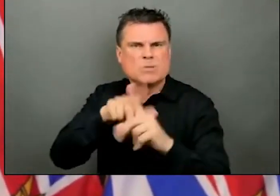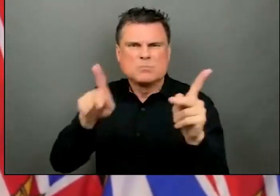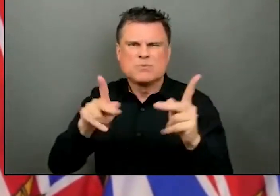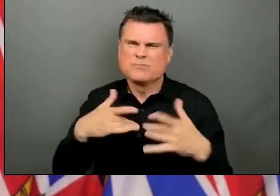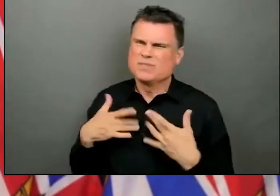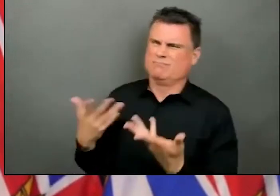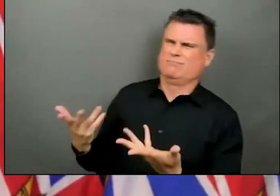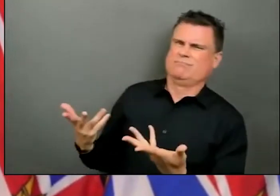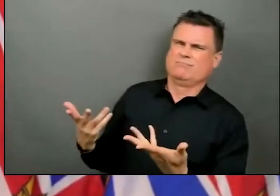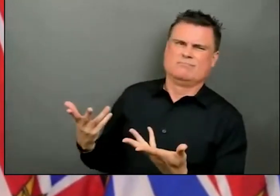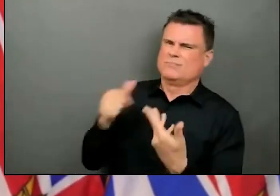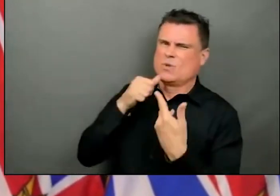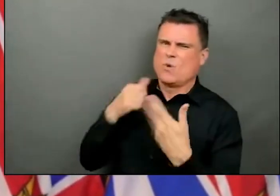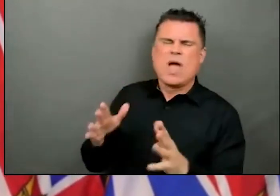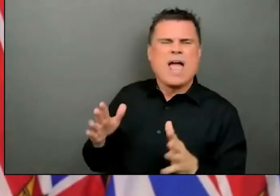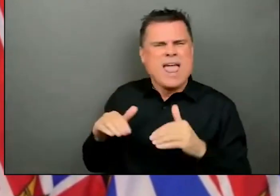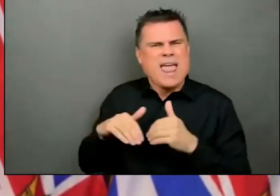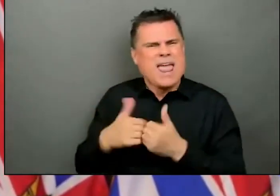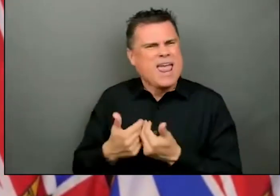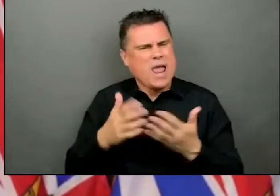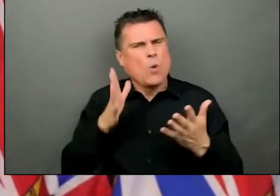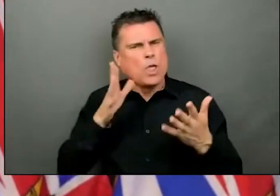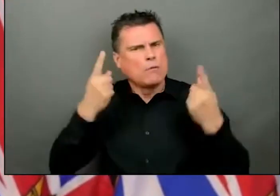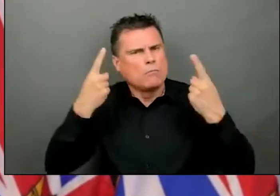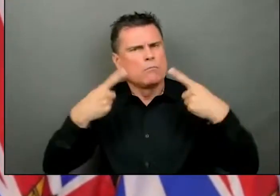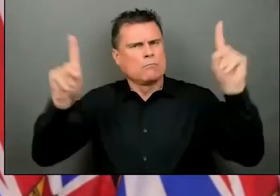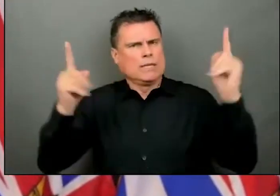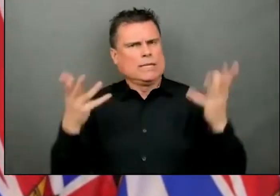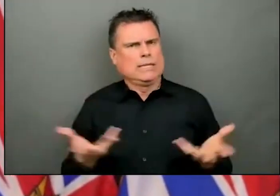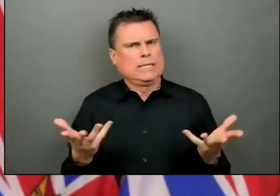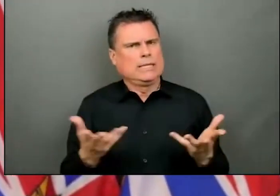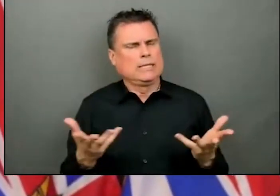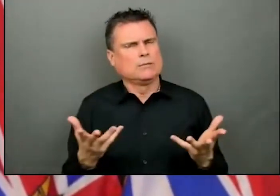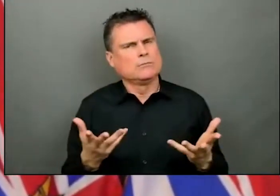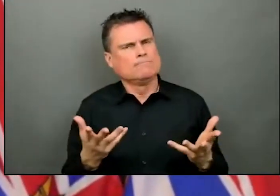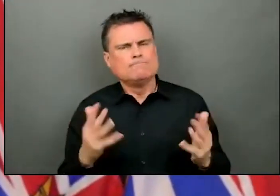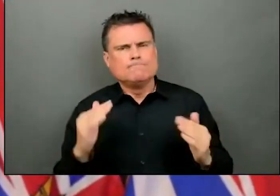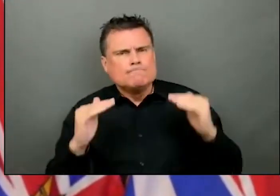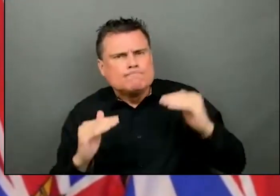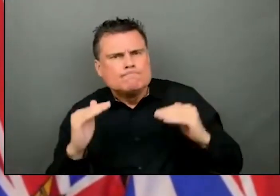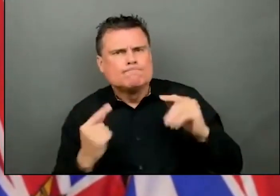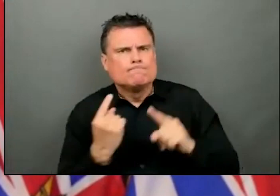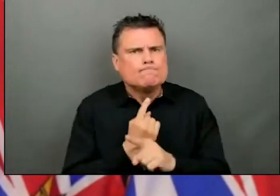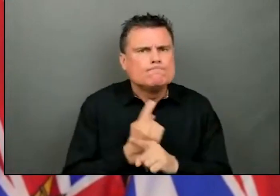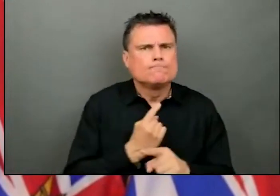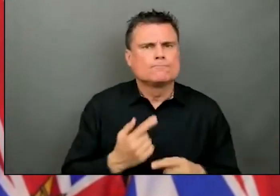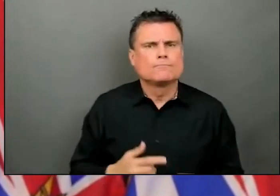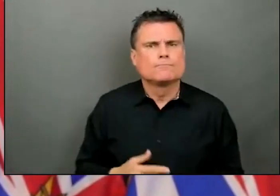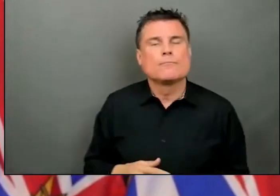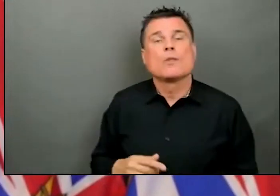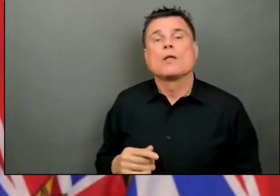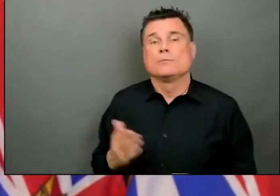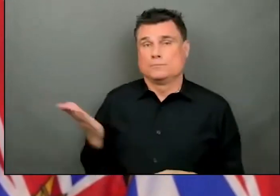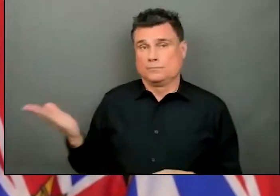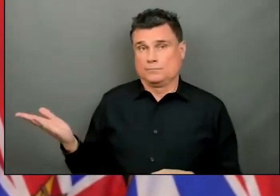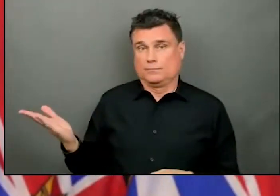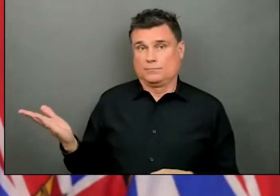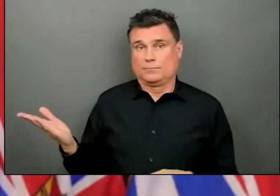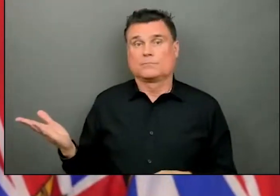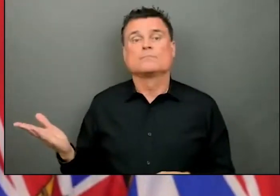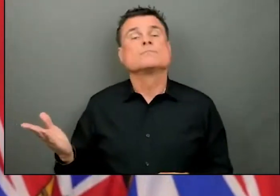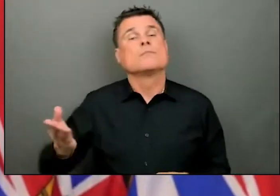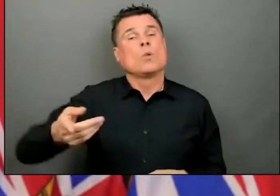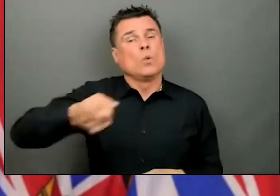are looking at other jurisdictions and how they've approached this, and we're trying, as we have been from the beginning, to chart our own course.